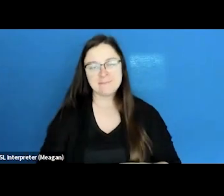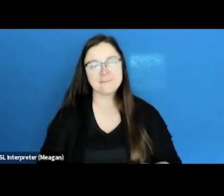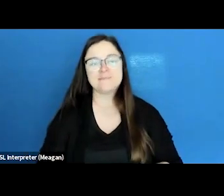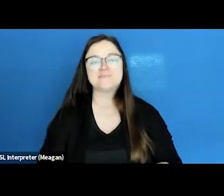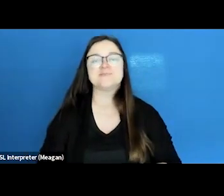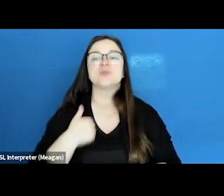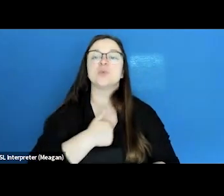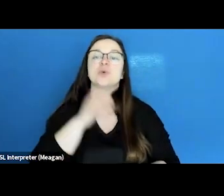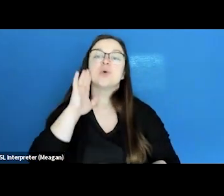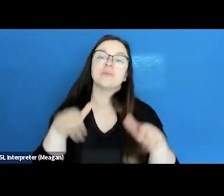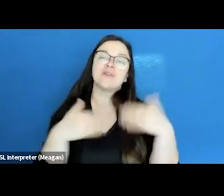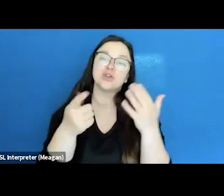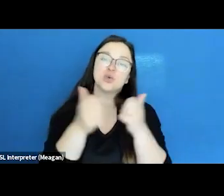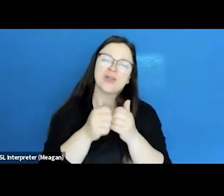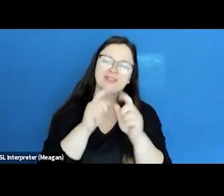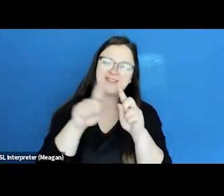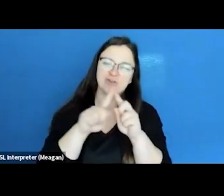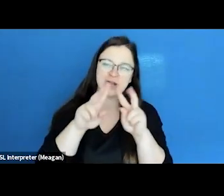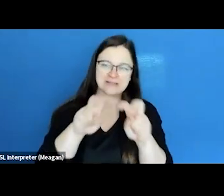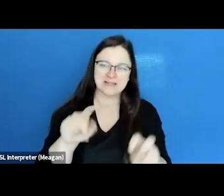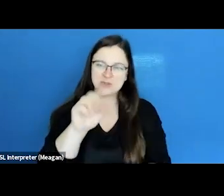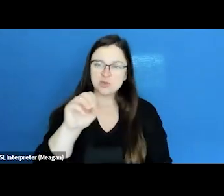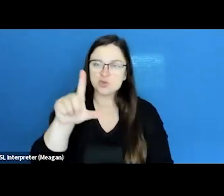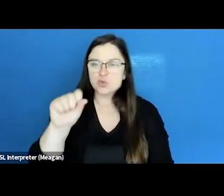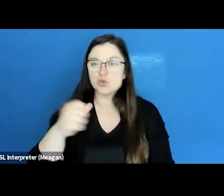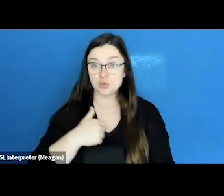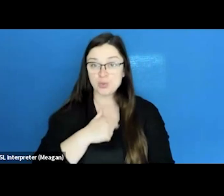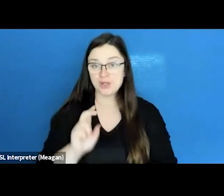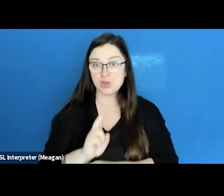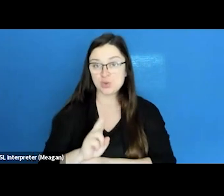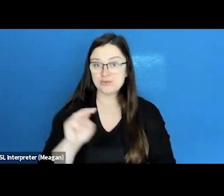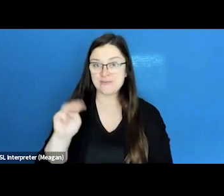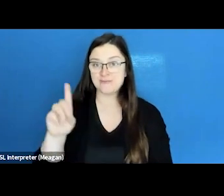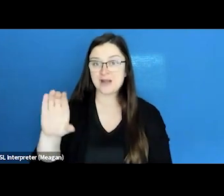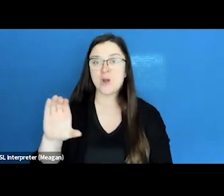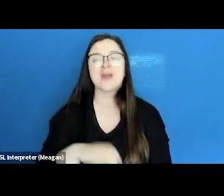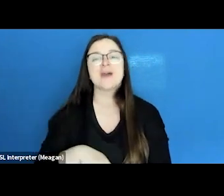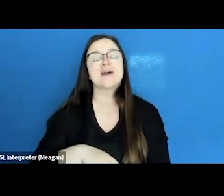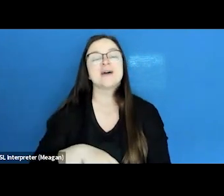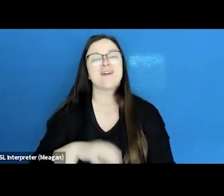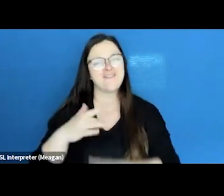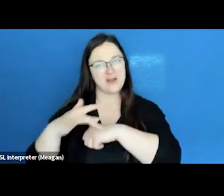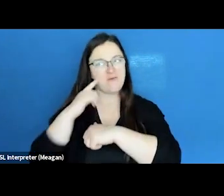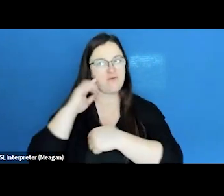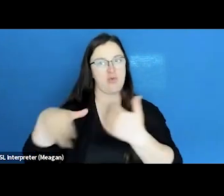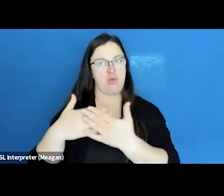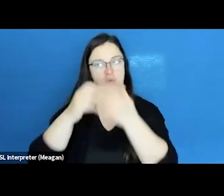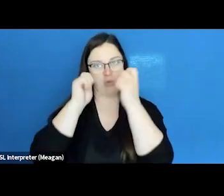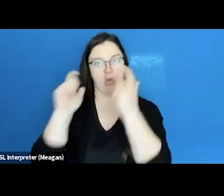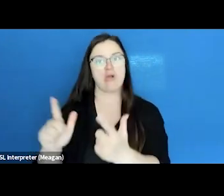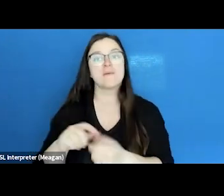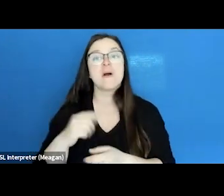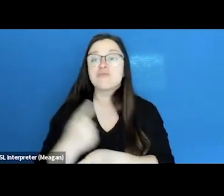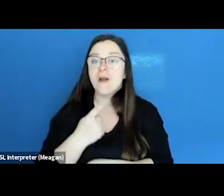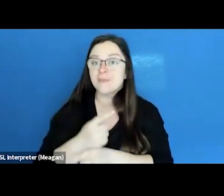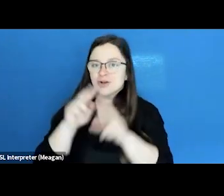provide you with the different assessment tools that we use in Miami-Dade County that are available to all. A proper assessment will give you